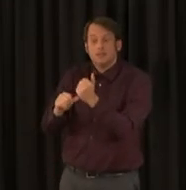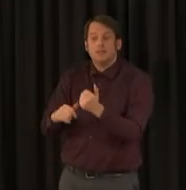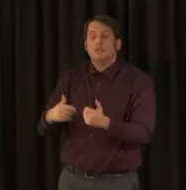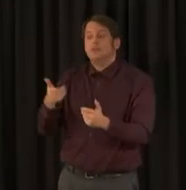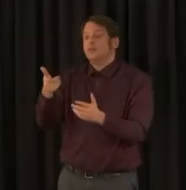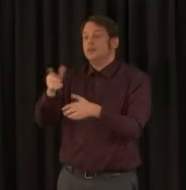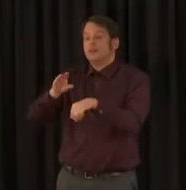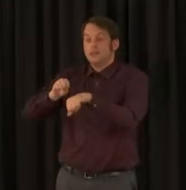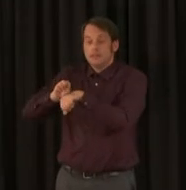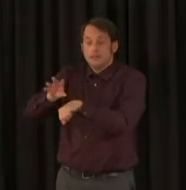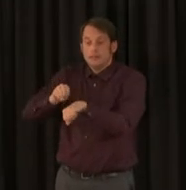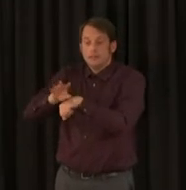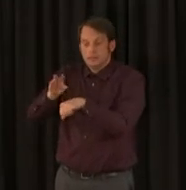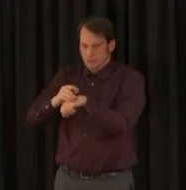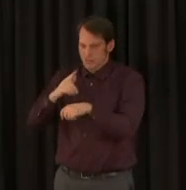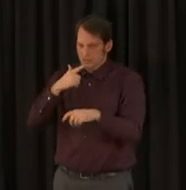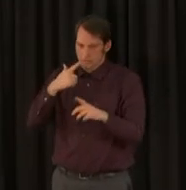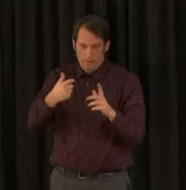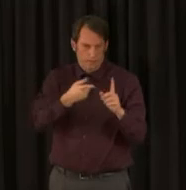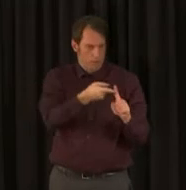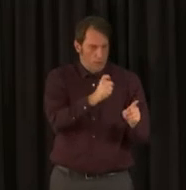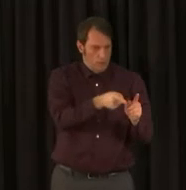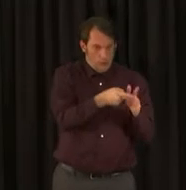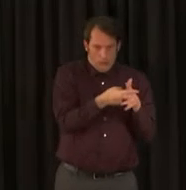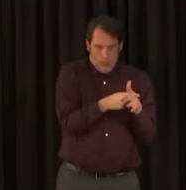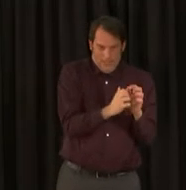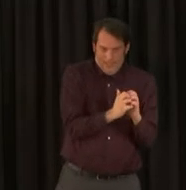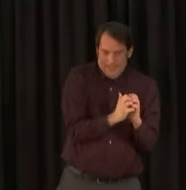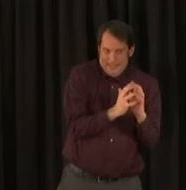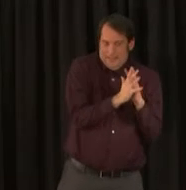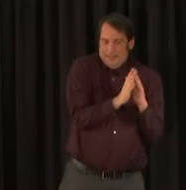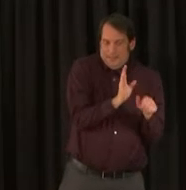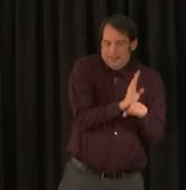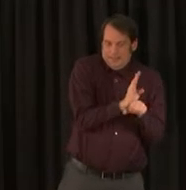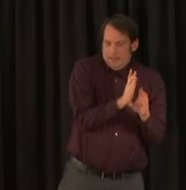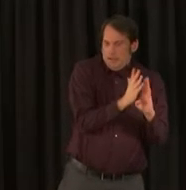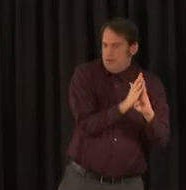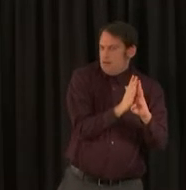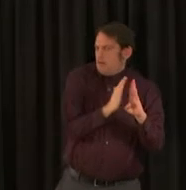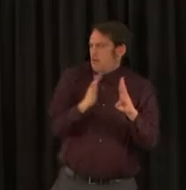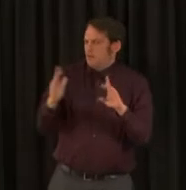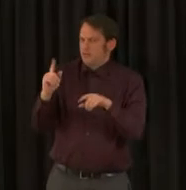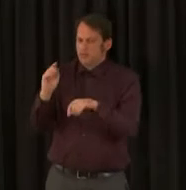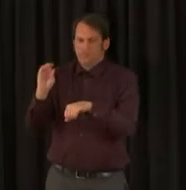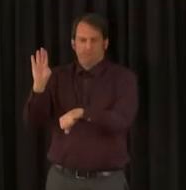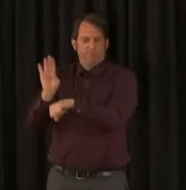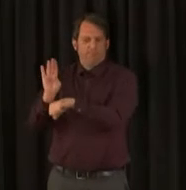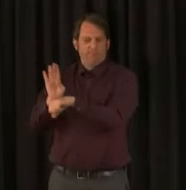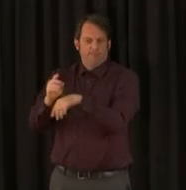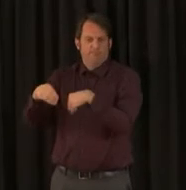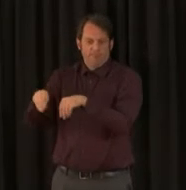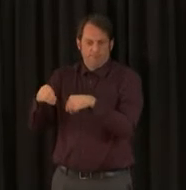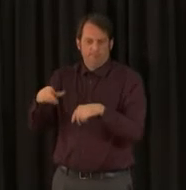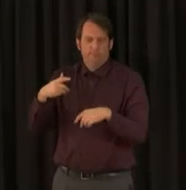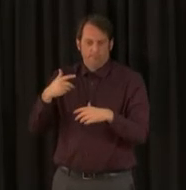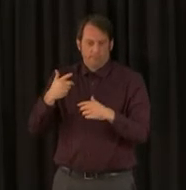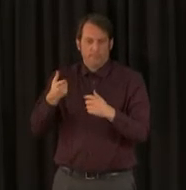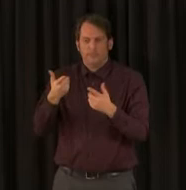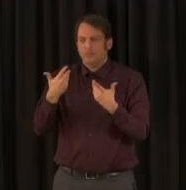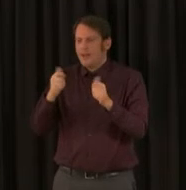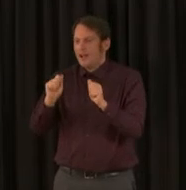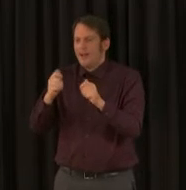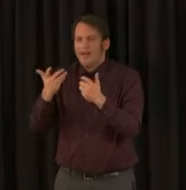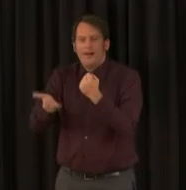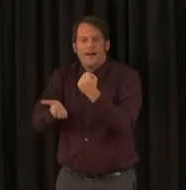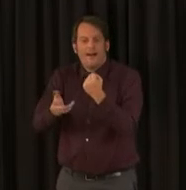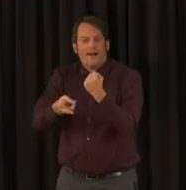from starting the business to marketing plan and pivoting in COVID, of course. We do have credit building